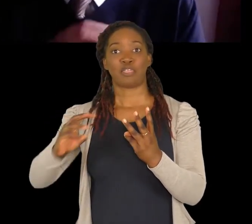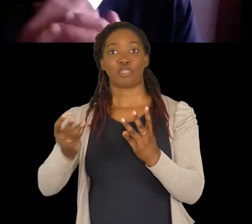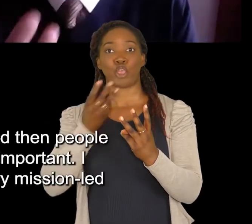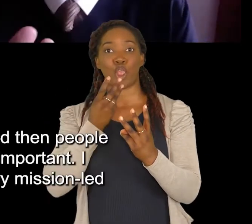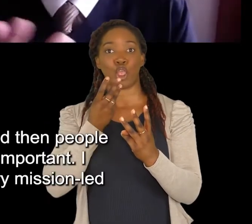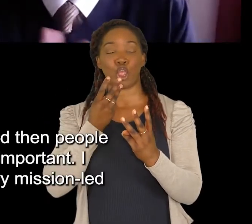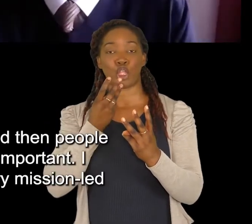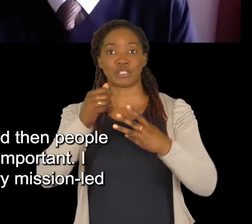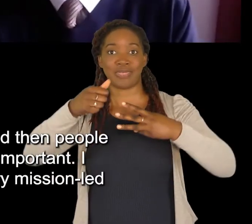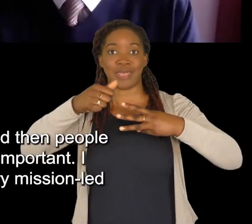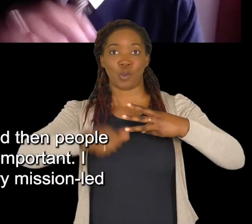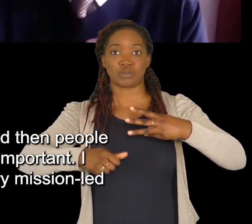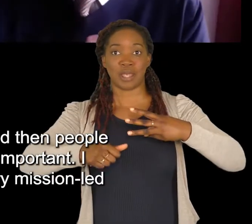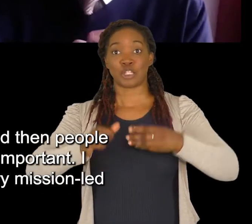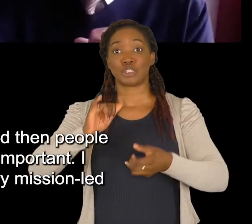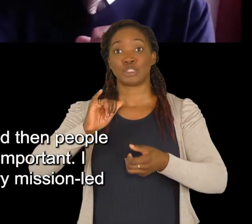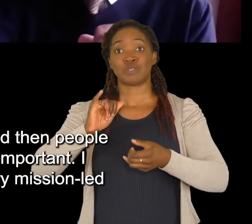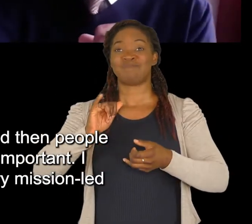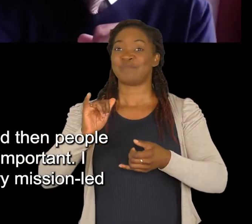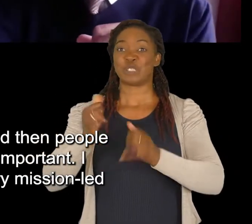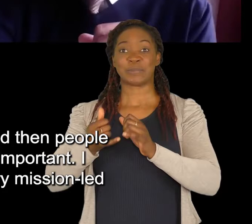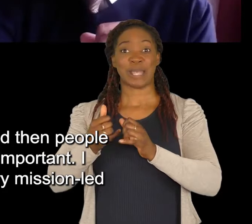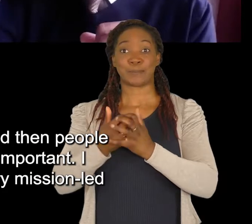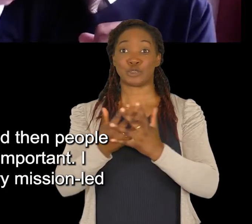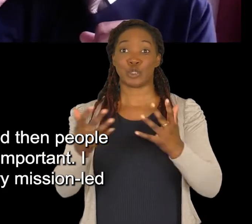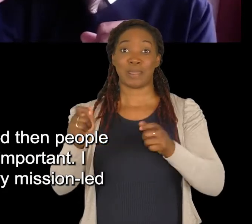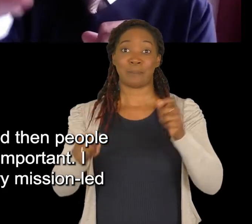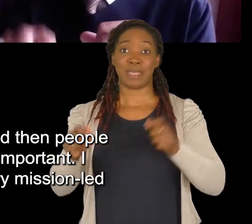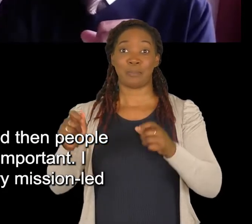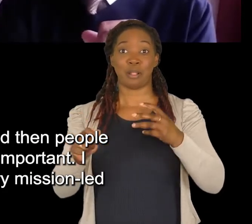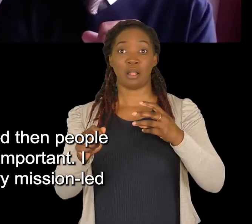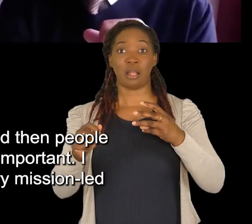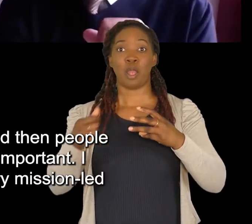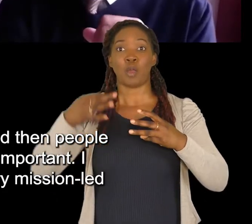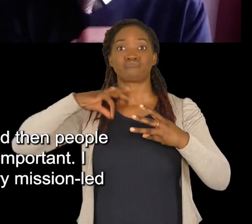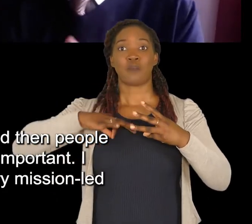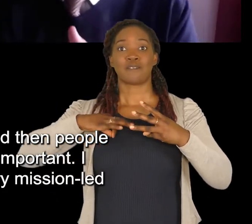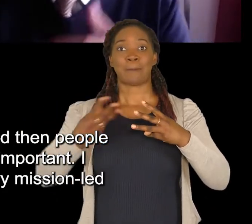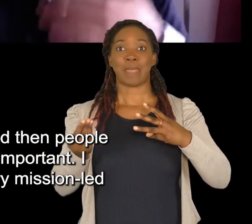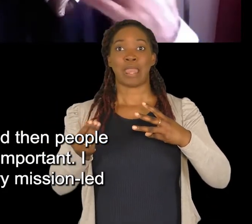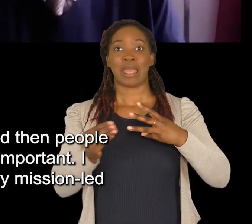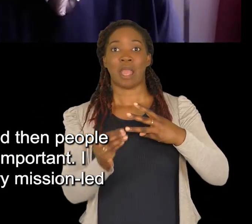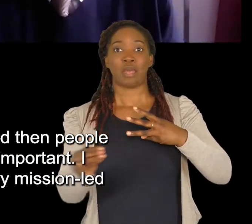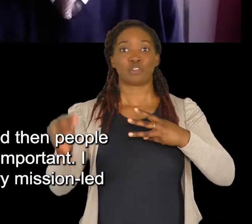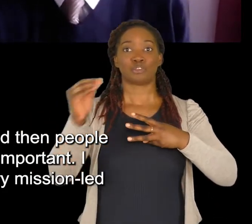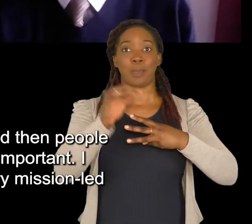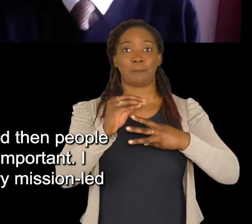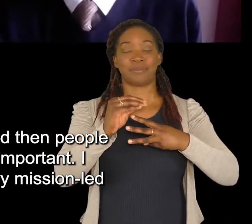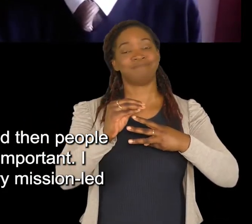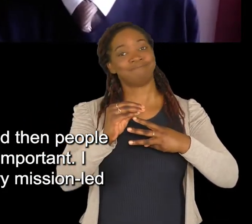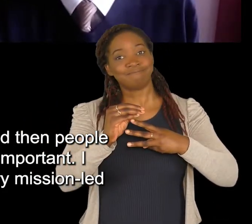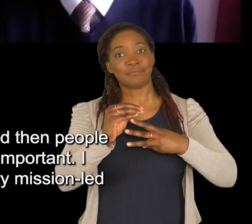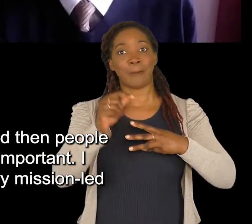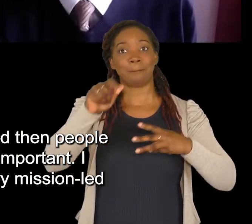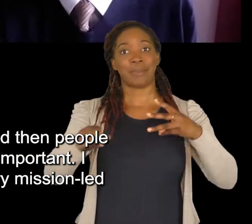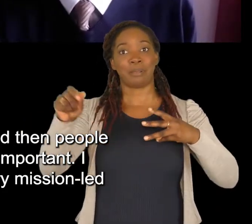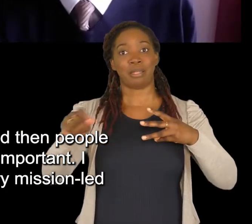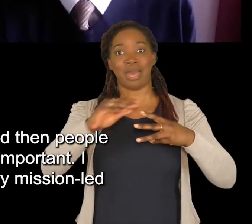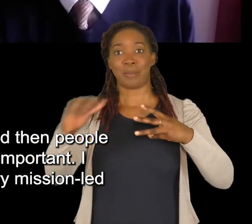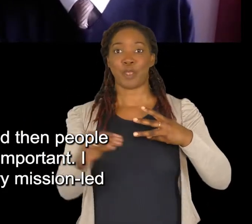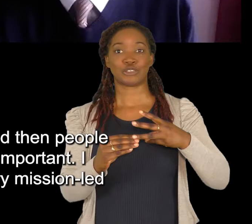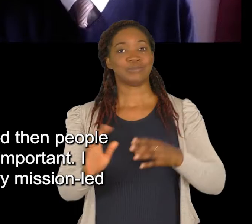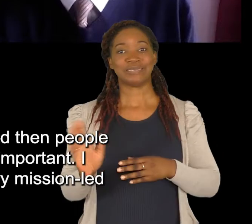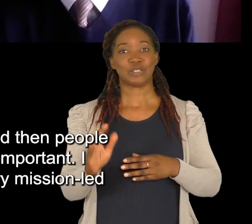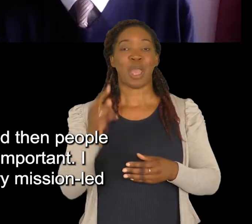profit. Unfortunately, too many people put profit at the top and then people and then purpose at the bottom. So I think it's very important. So I would